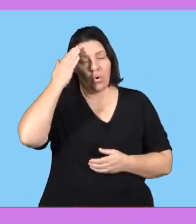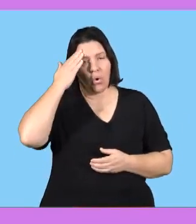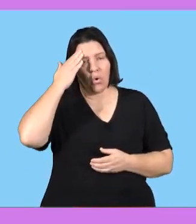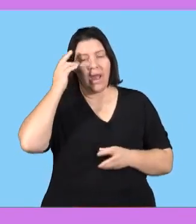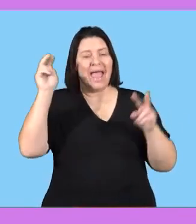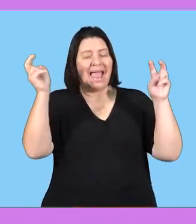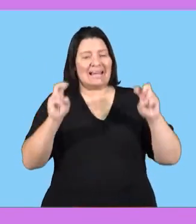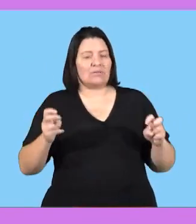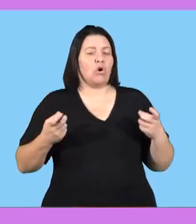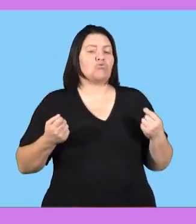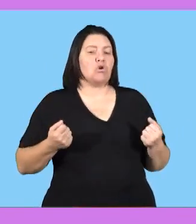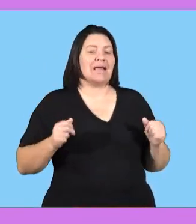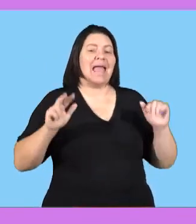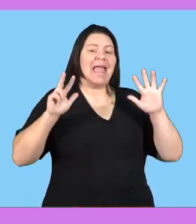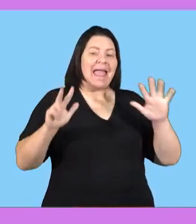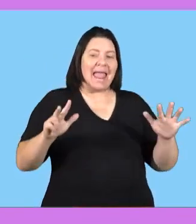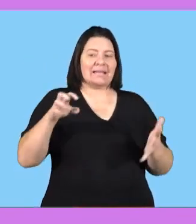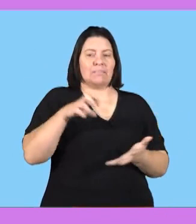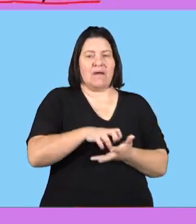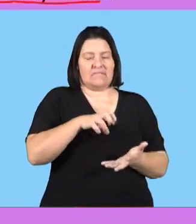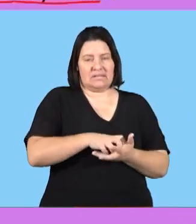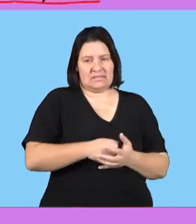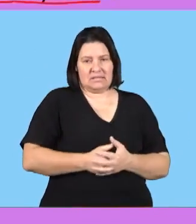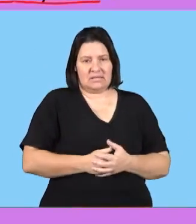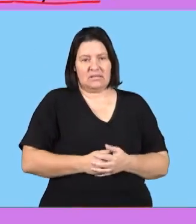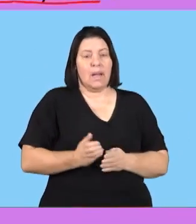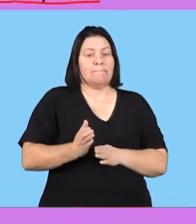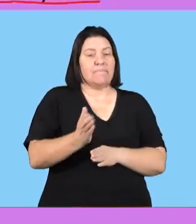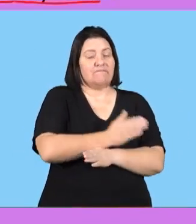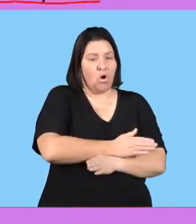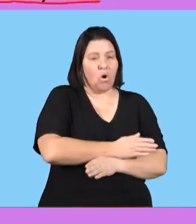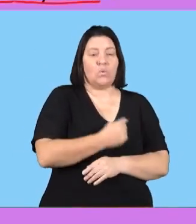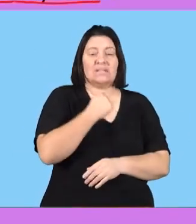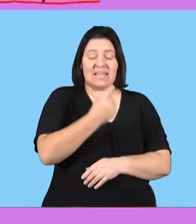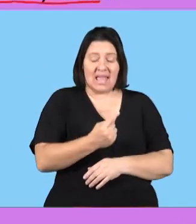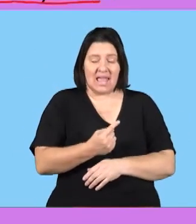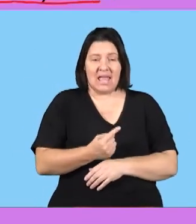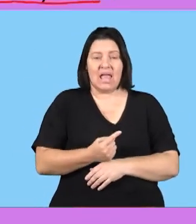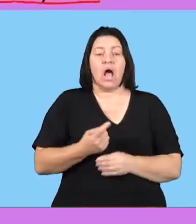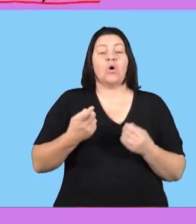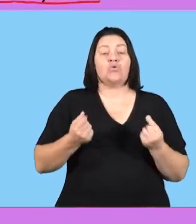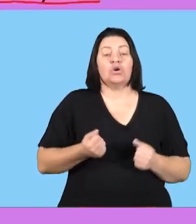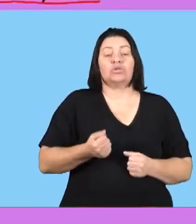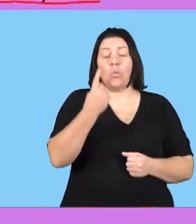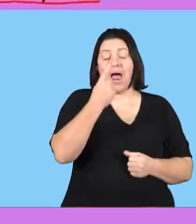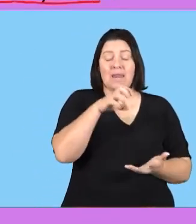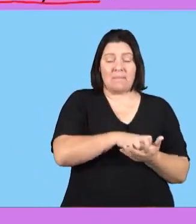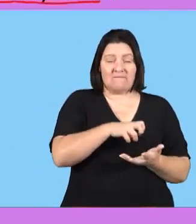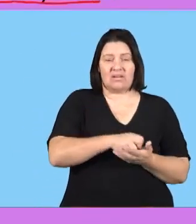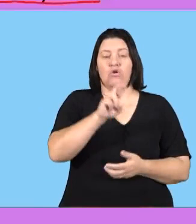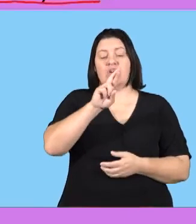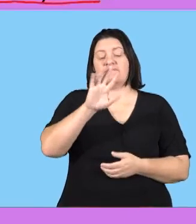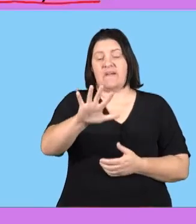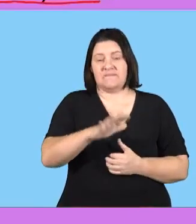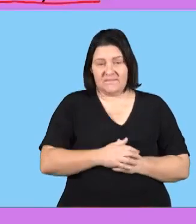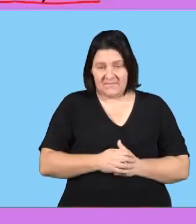the cost of electricity. Take note that in the previous calculation, we calculated the cost of 1 muffin